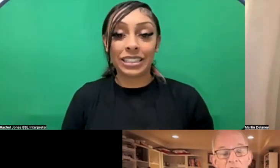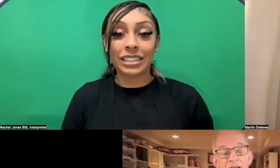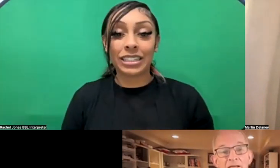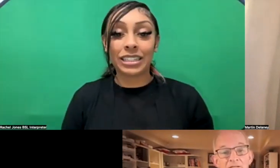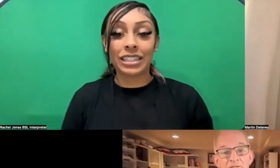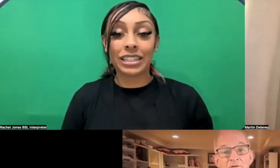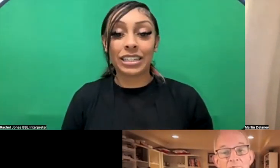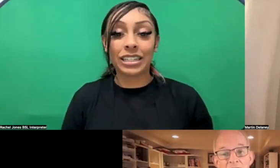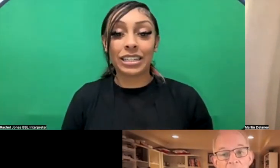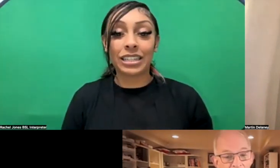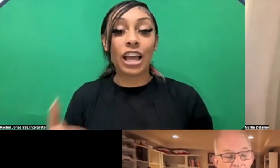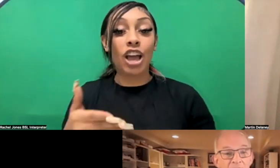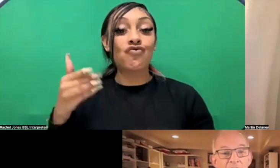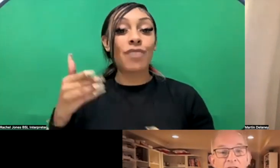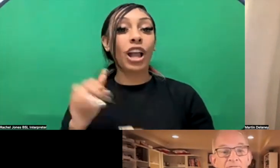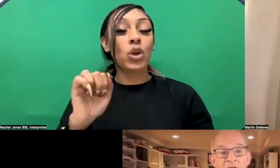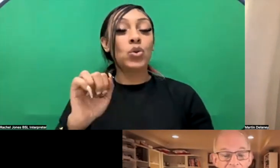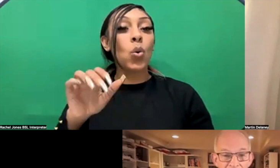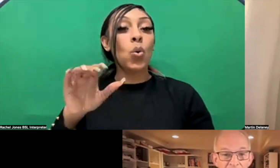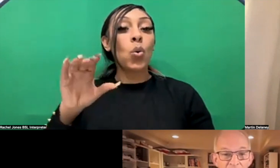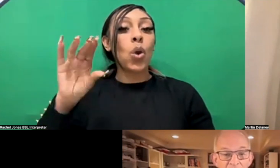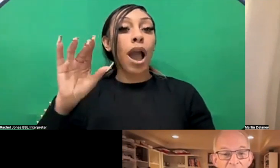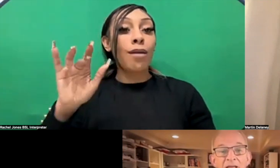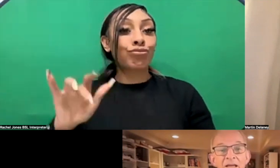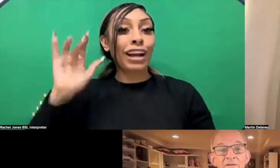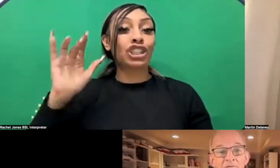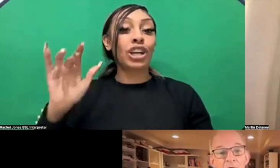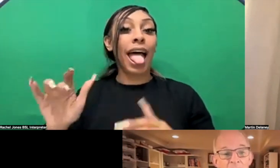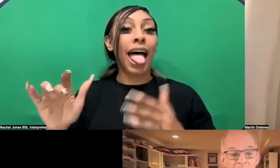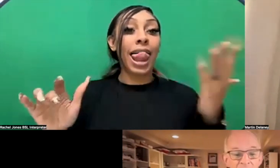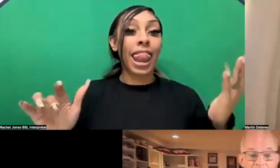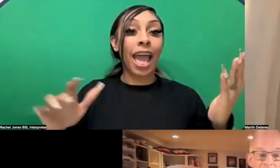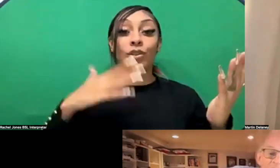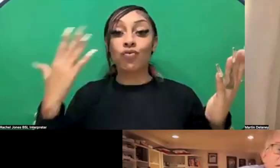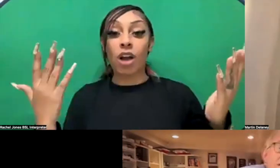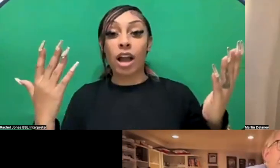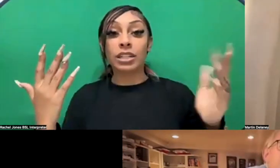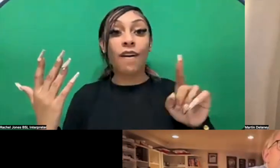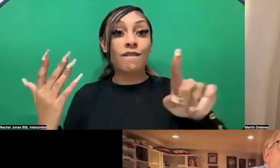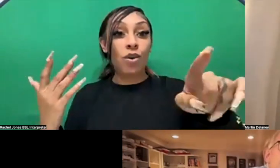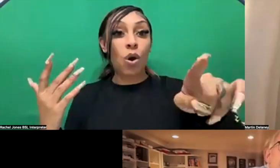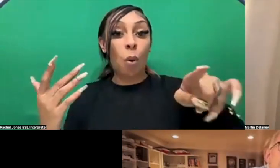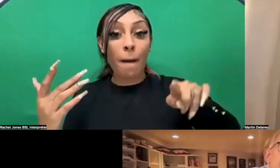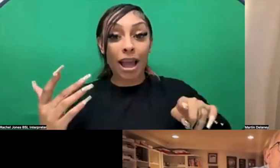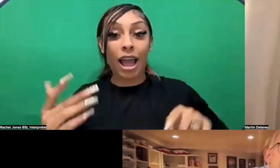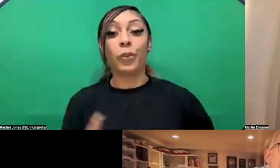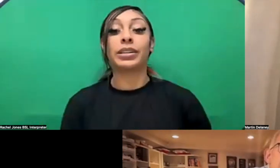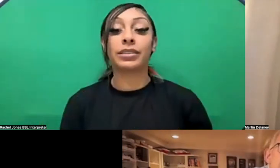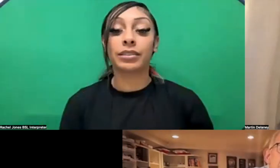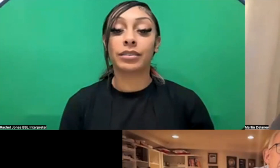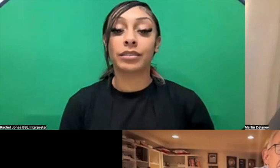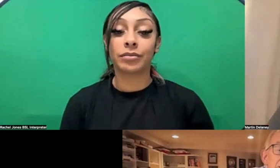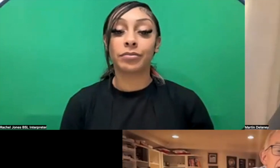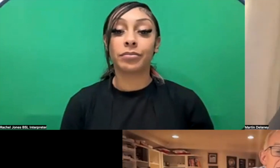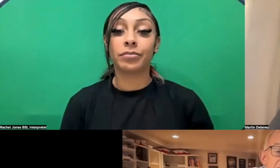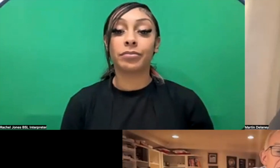it recognizes your pressure, your left-right finger movement, and your forward-back finger movement. And I'm going to select a different sound for